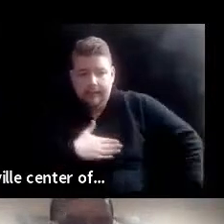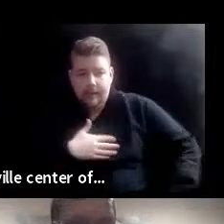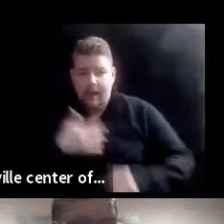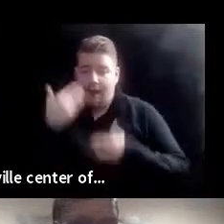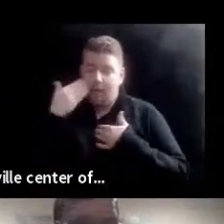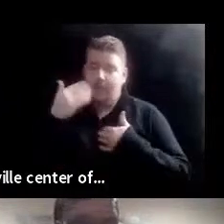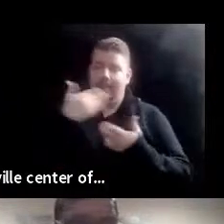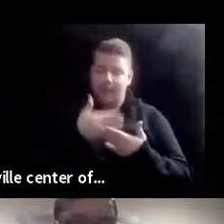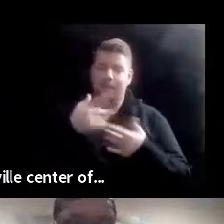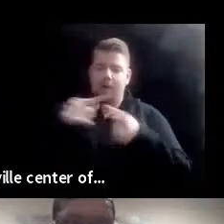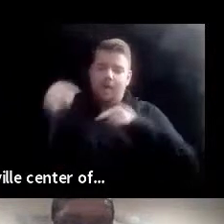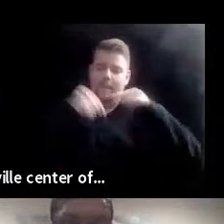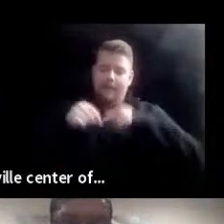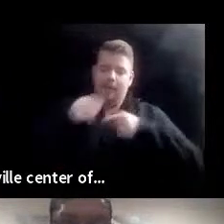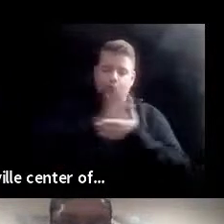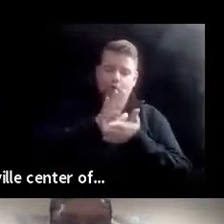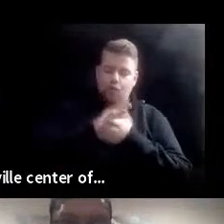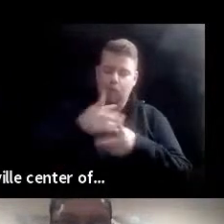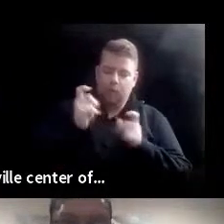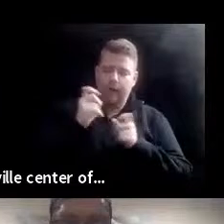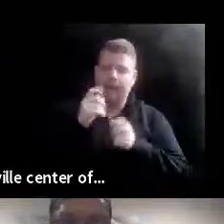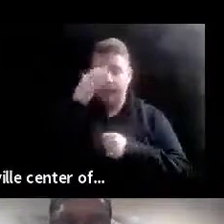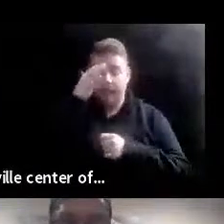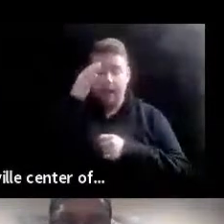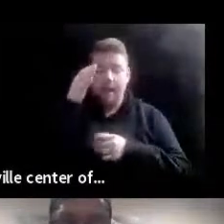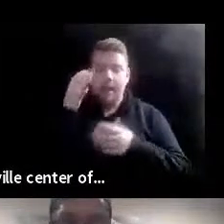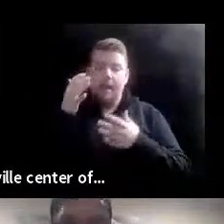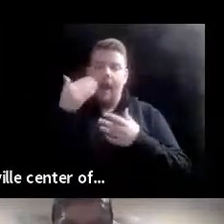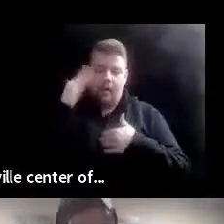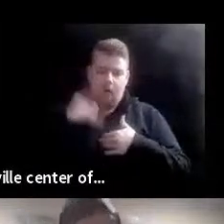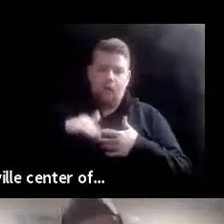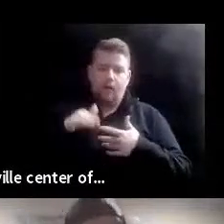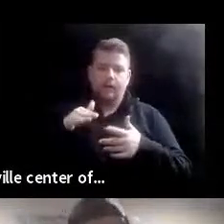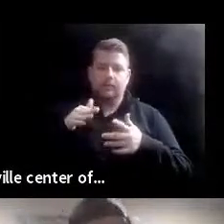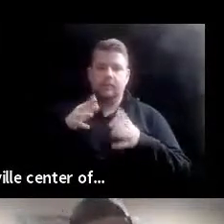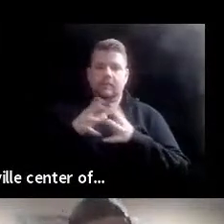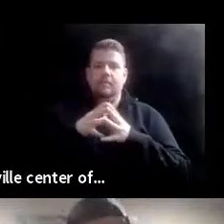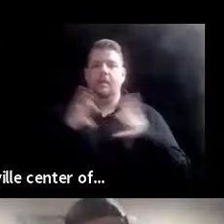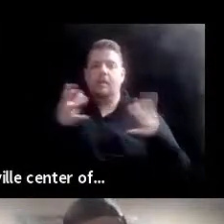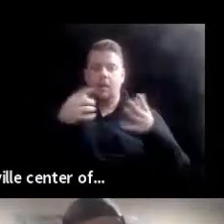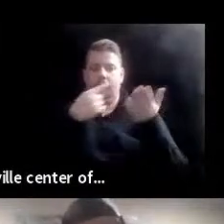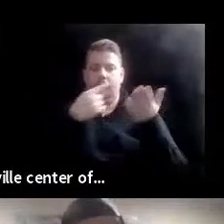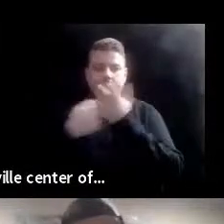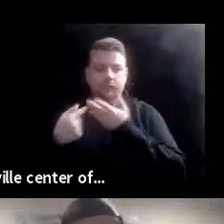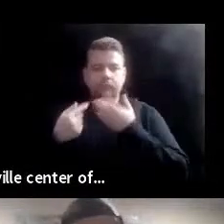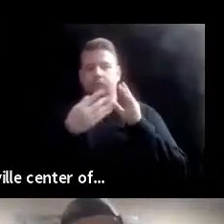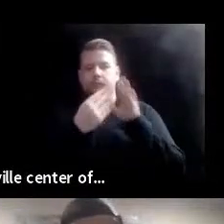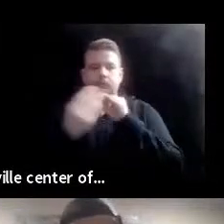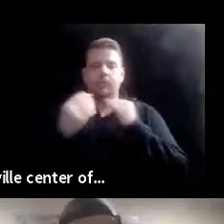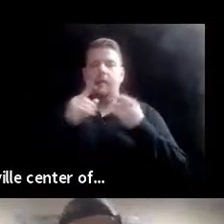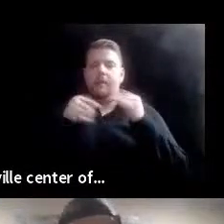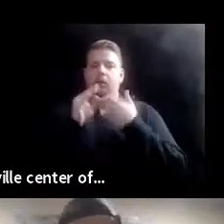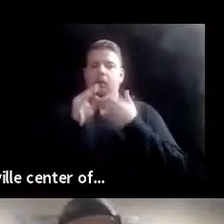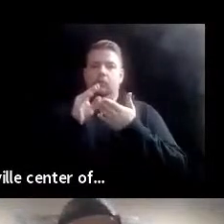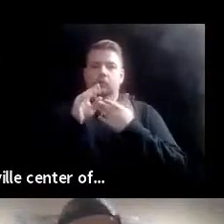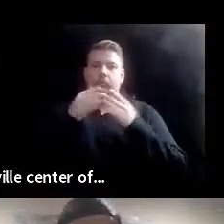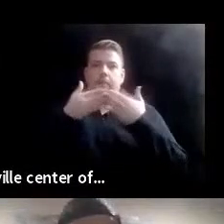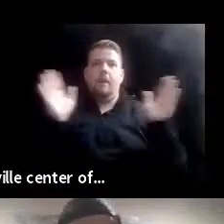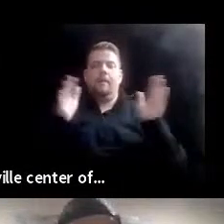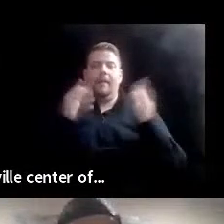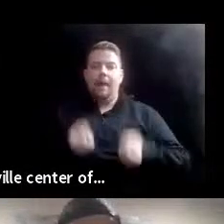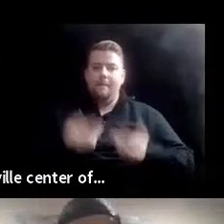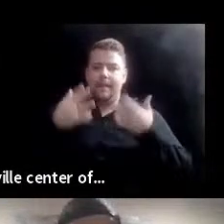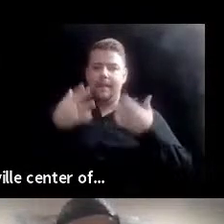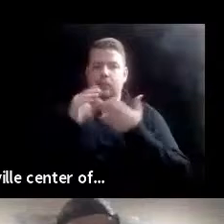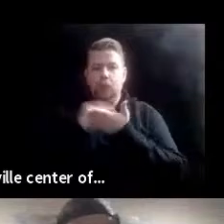back to schools real quick. I know there's been a lot of talk in the public about the number of students in quarantine in